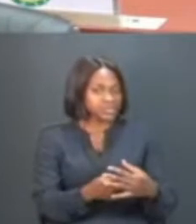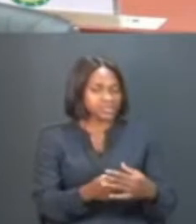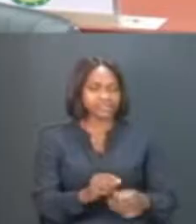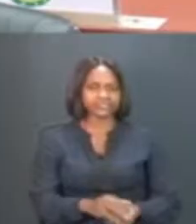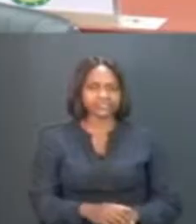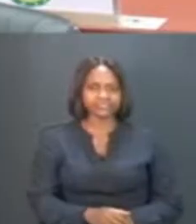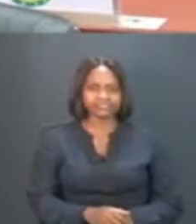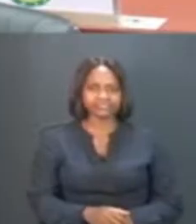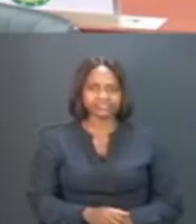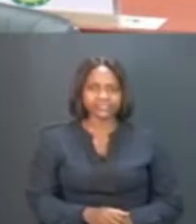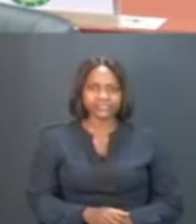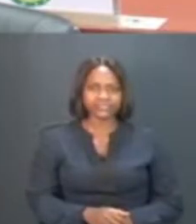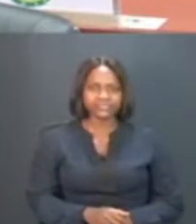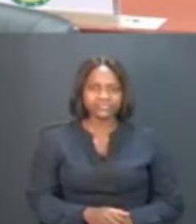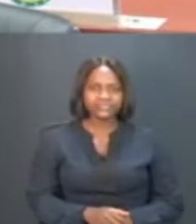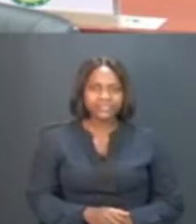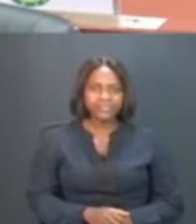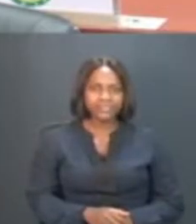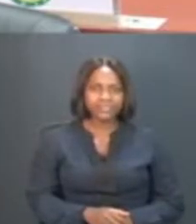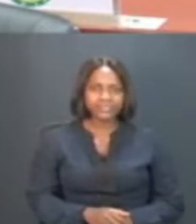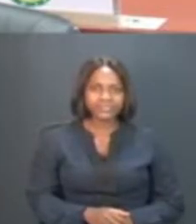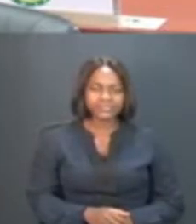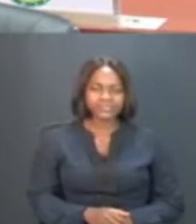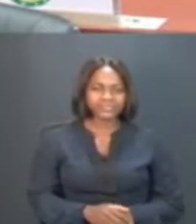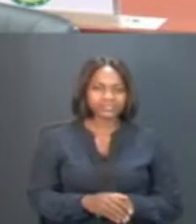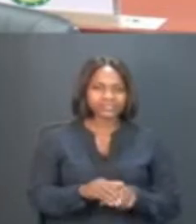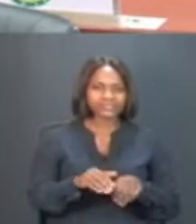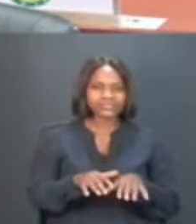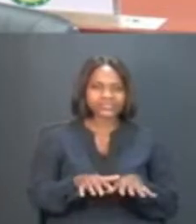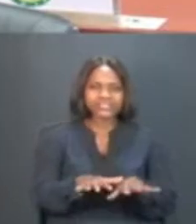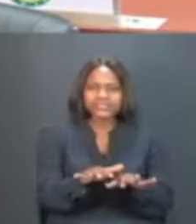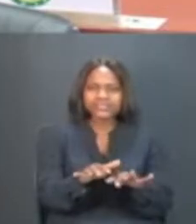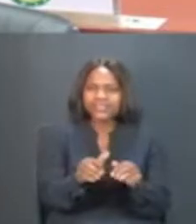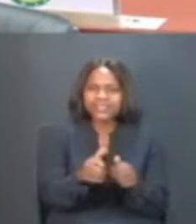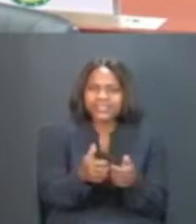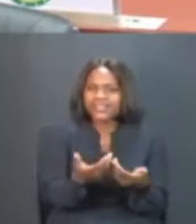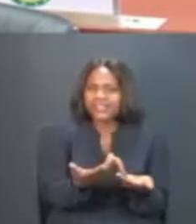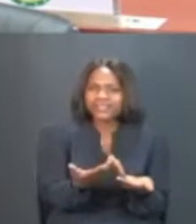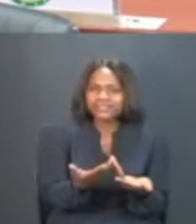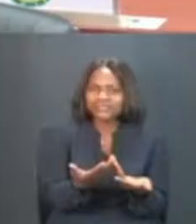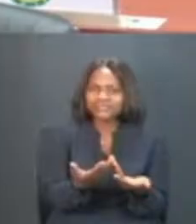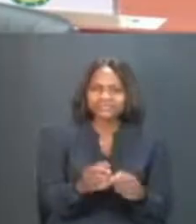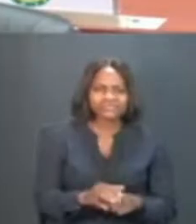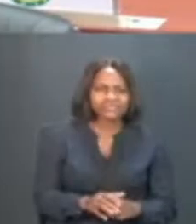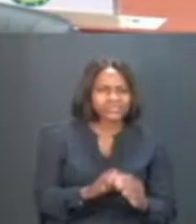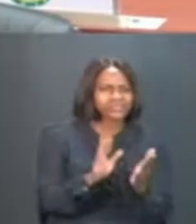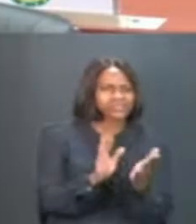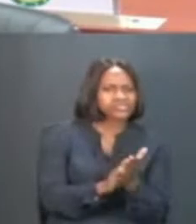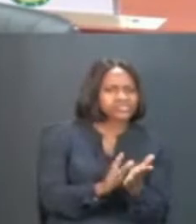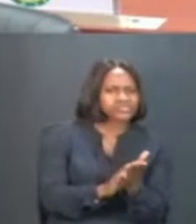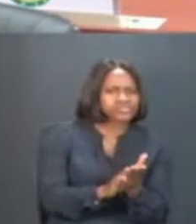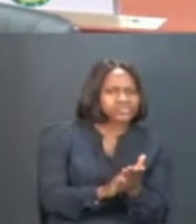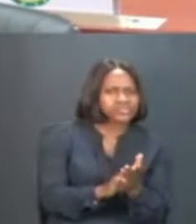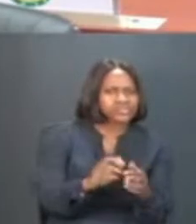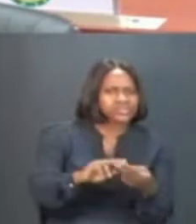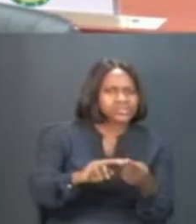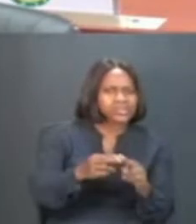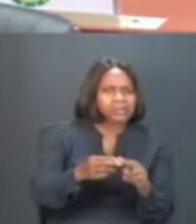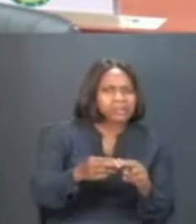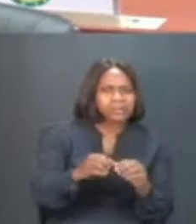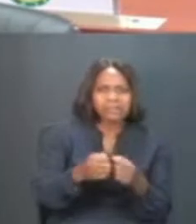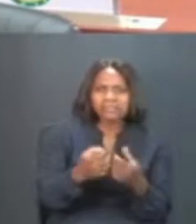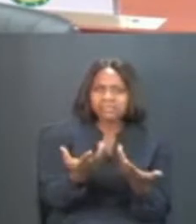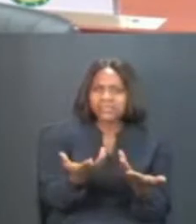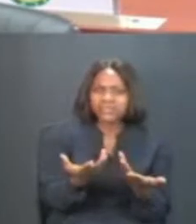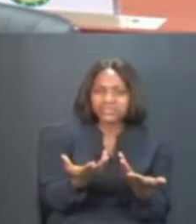How far has this gone? How many schools have been visited? How